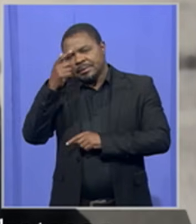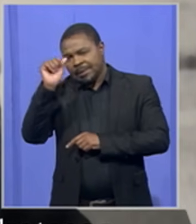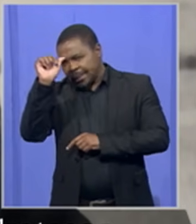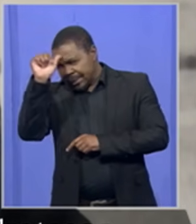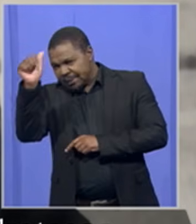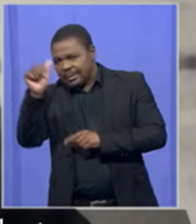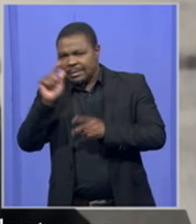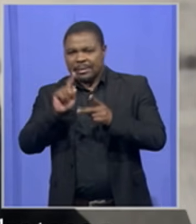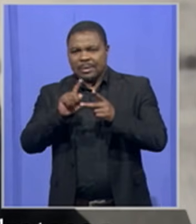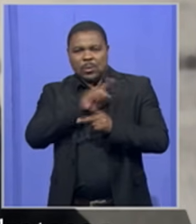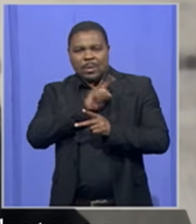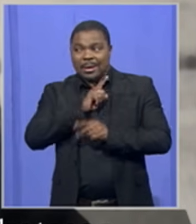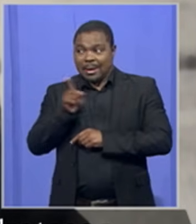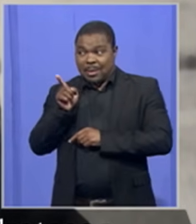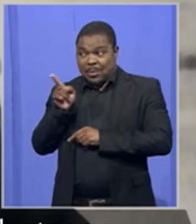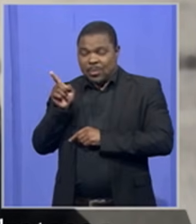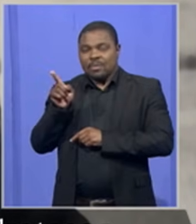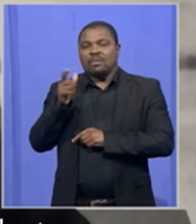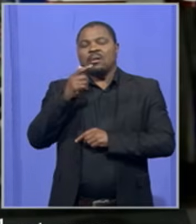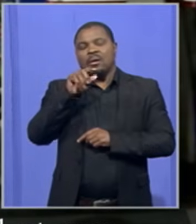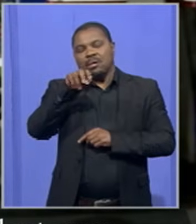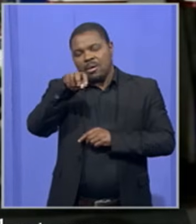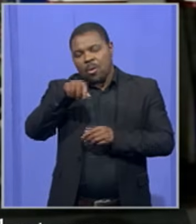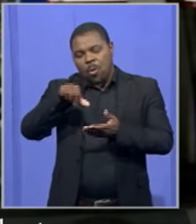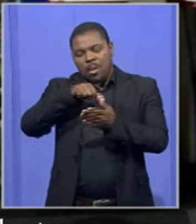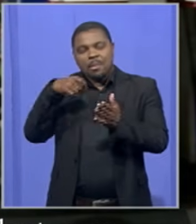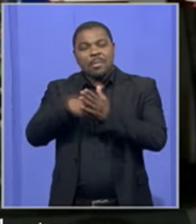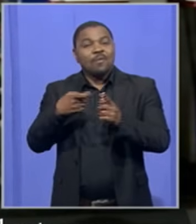India, because they continue to buy oil from Russia.